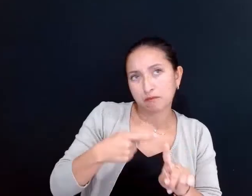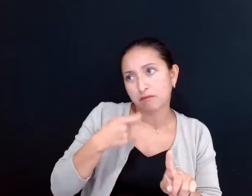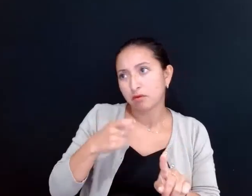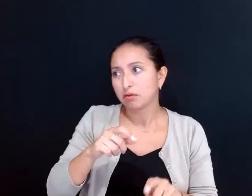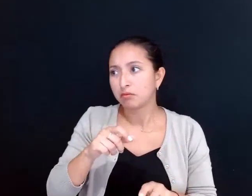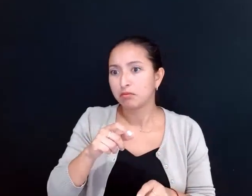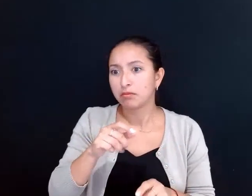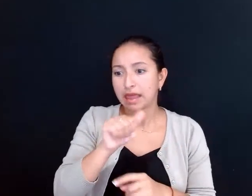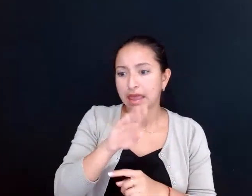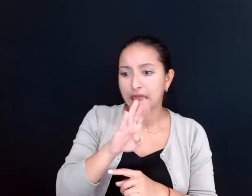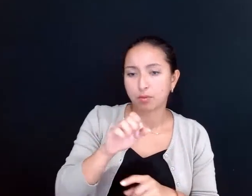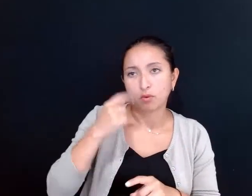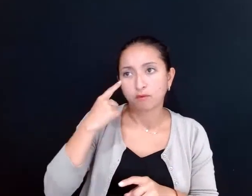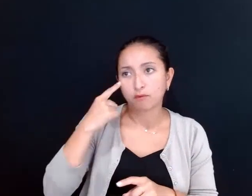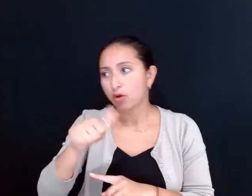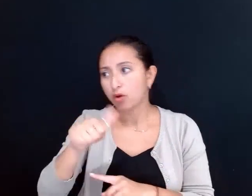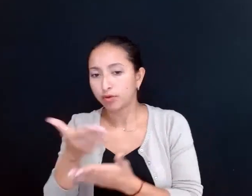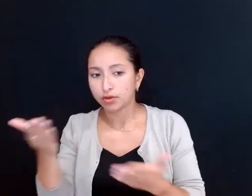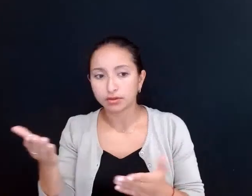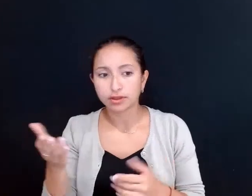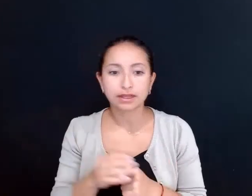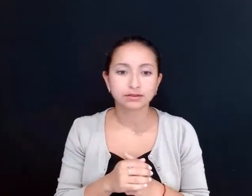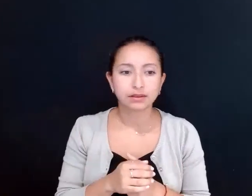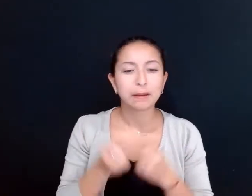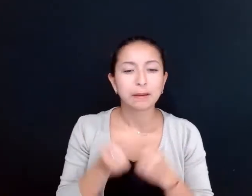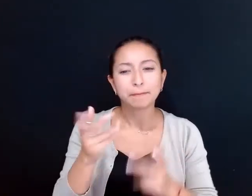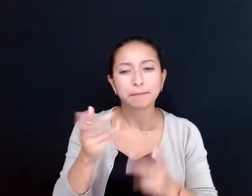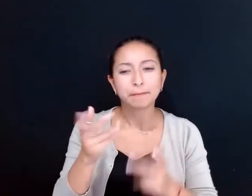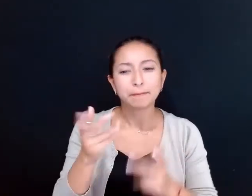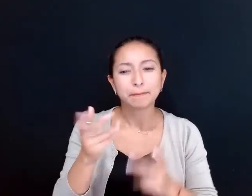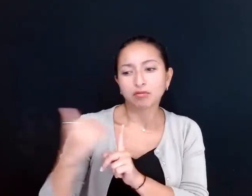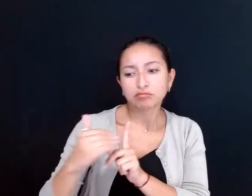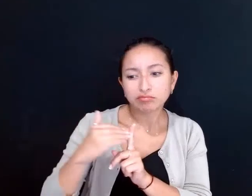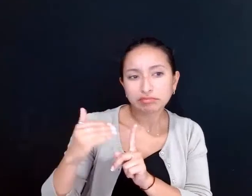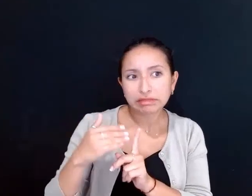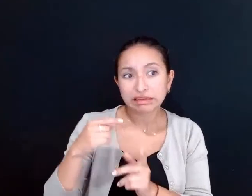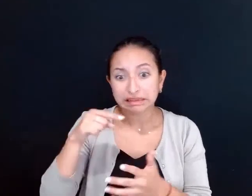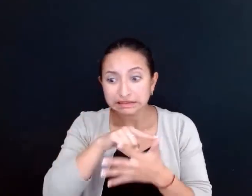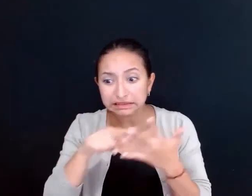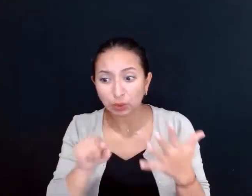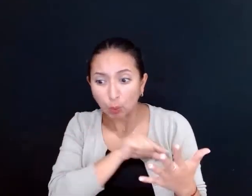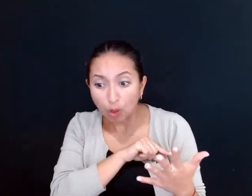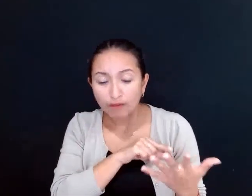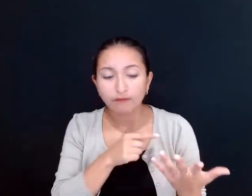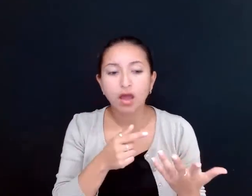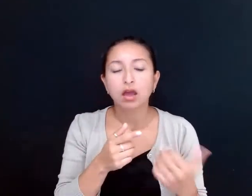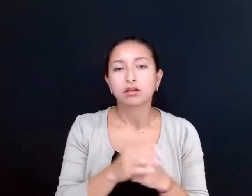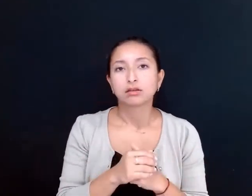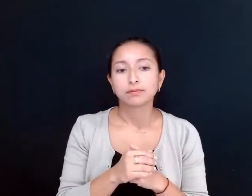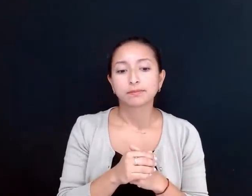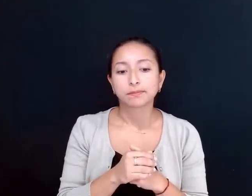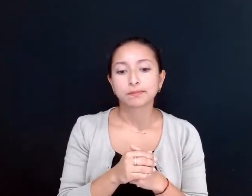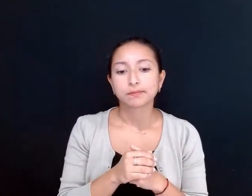Because we do have a lot of questions like, is this qualified? Is this qualified? Mm-hmm. Now we're going to switch a little bit